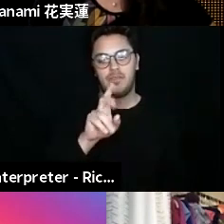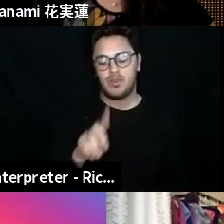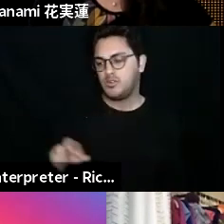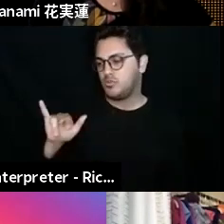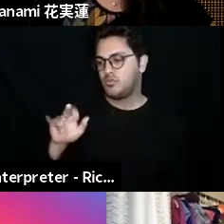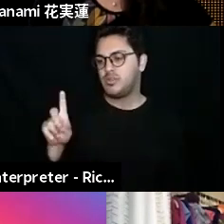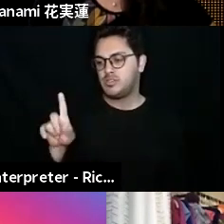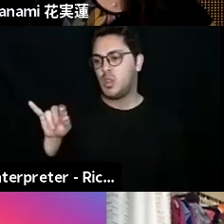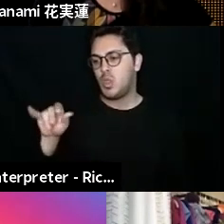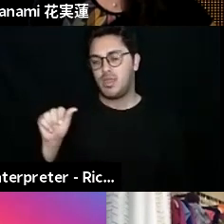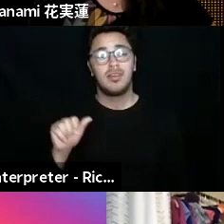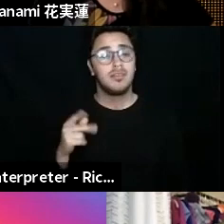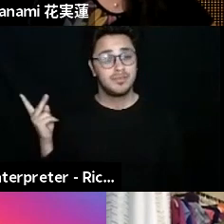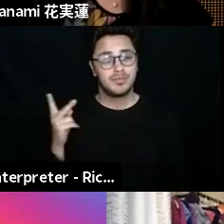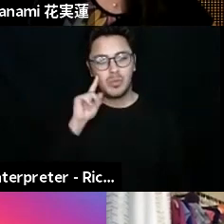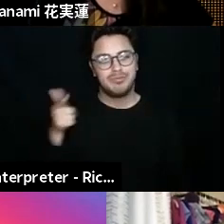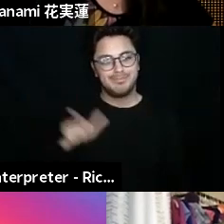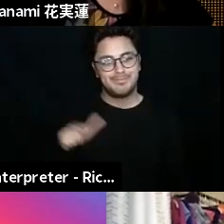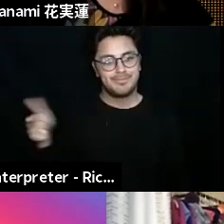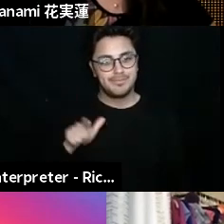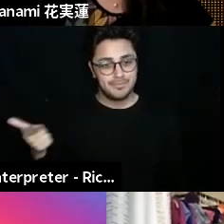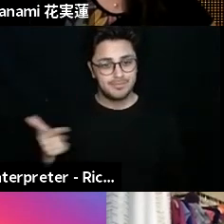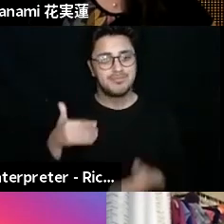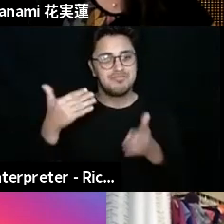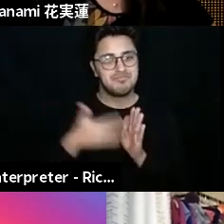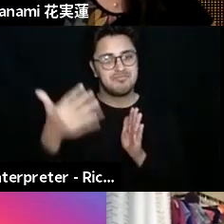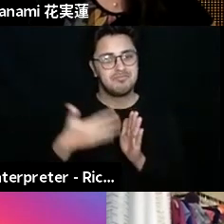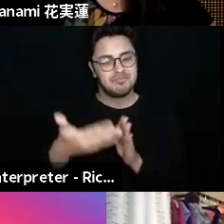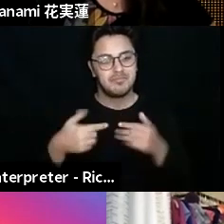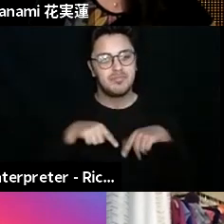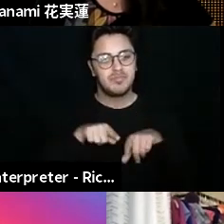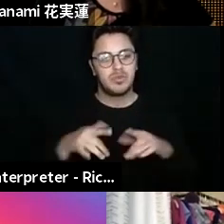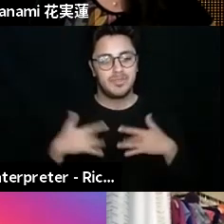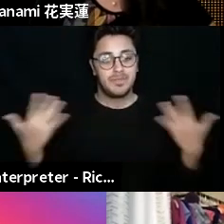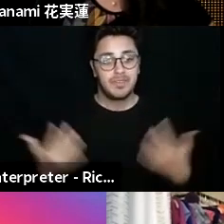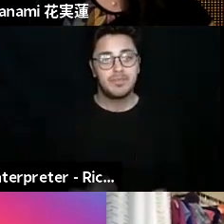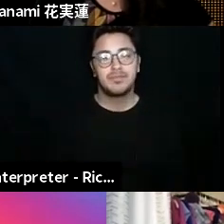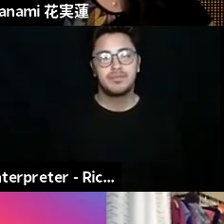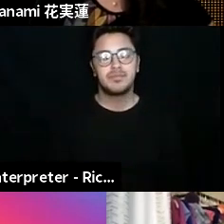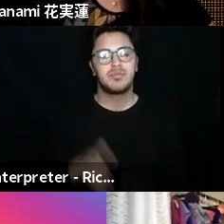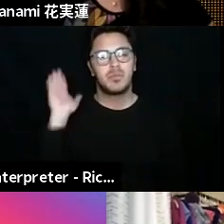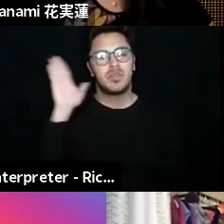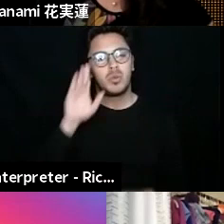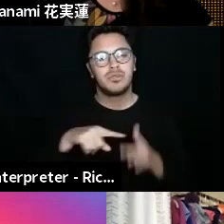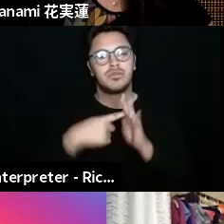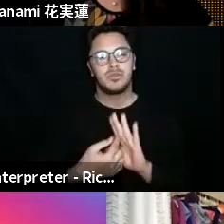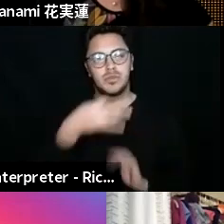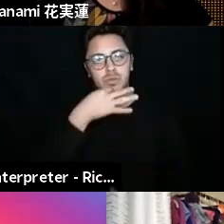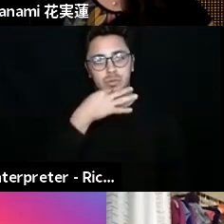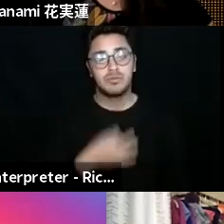Destiny and Richard will be trading off periodically throughout today's events. The presentation will begin in just a moment, but before we